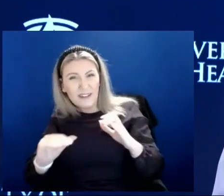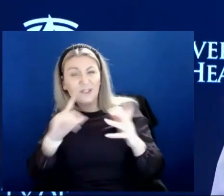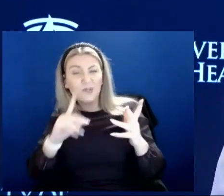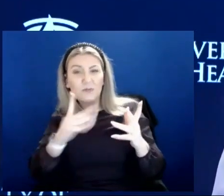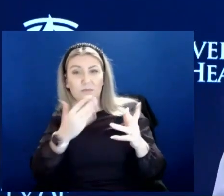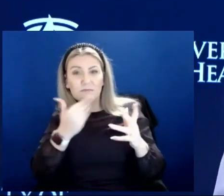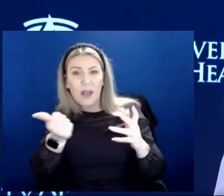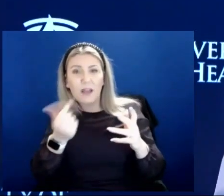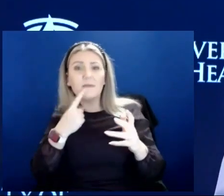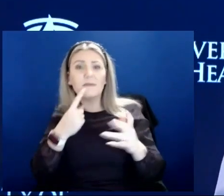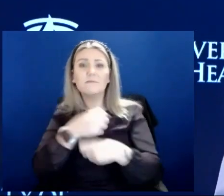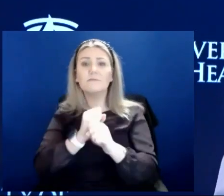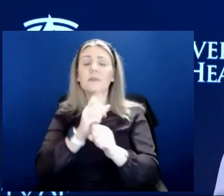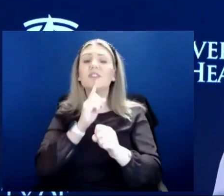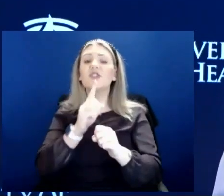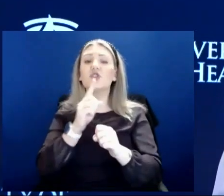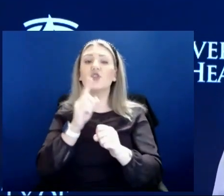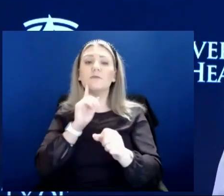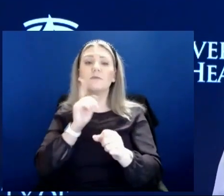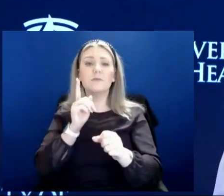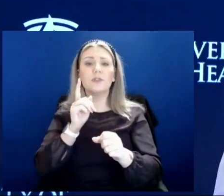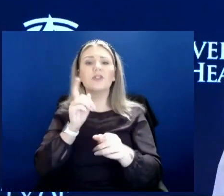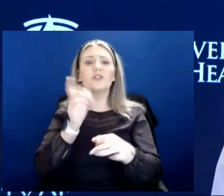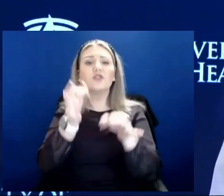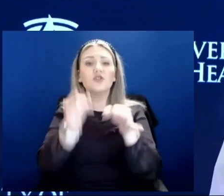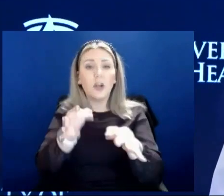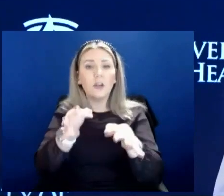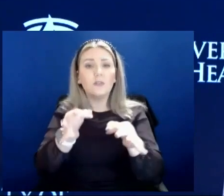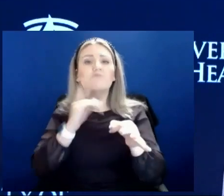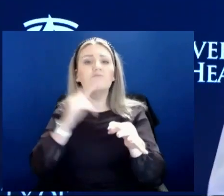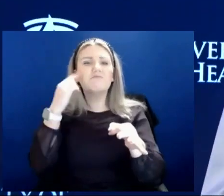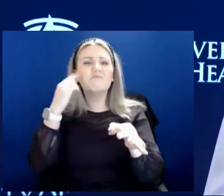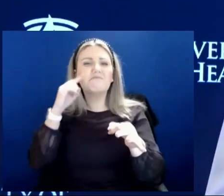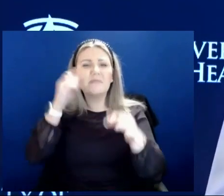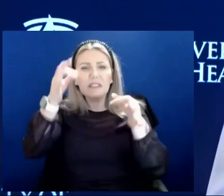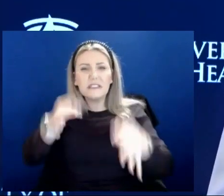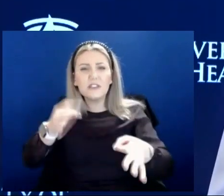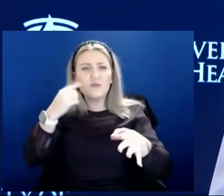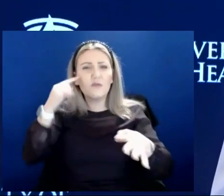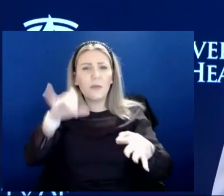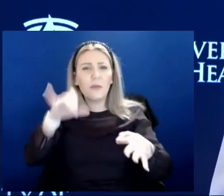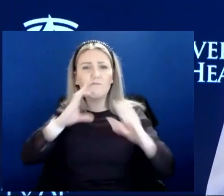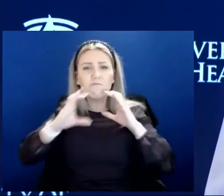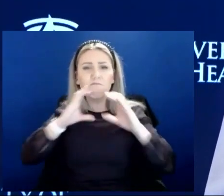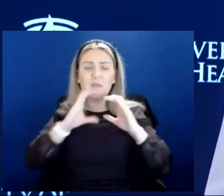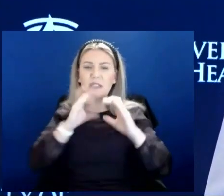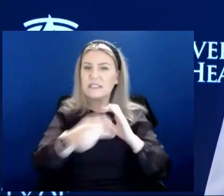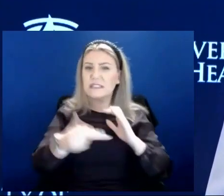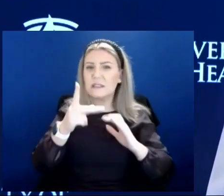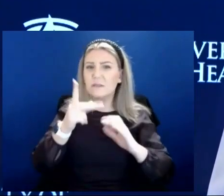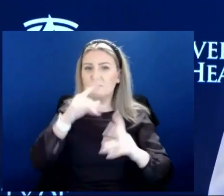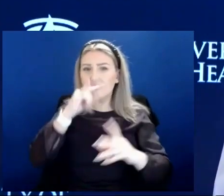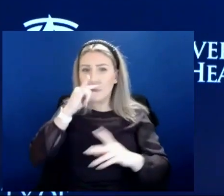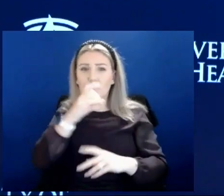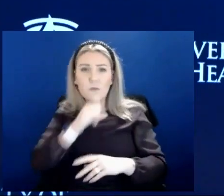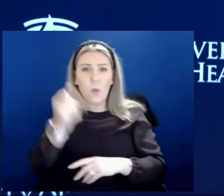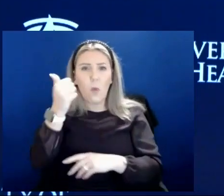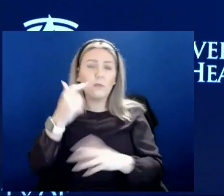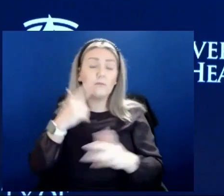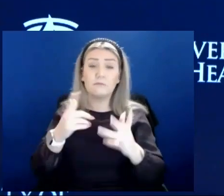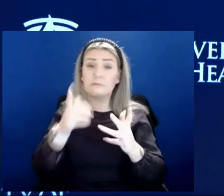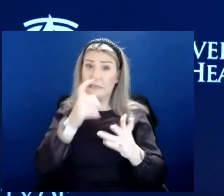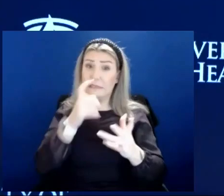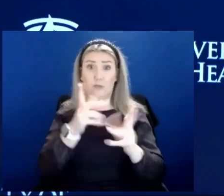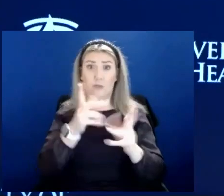making those judgments as you're having these conversations, because some kids who are older aren't ready for more information. Some kids